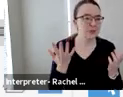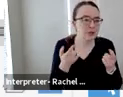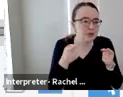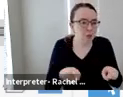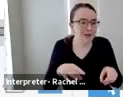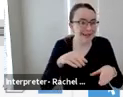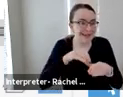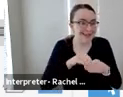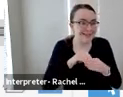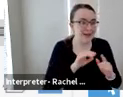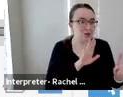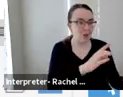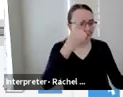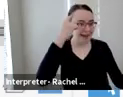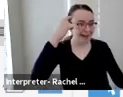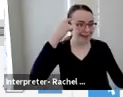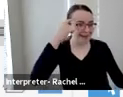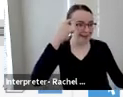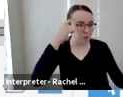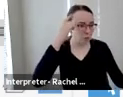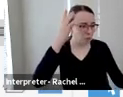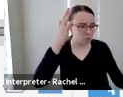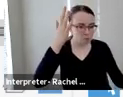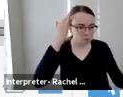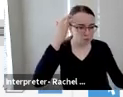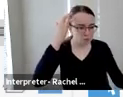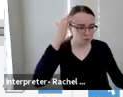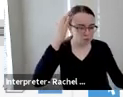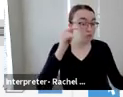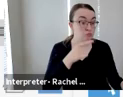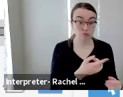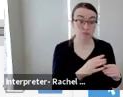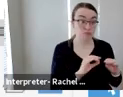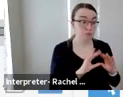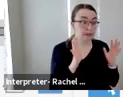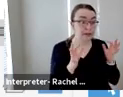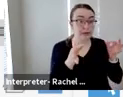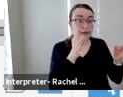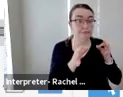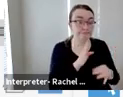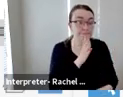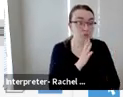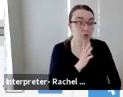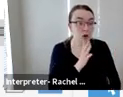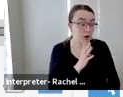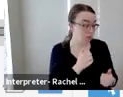your mind, right? So you do a nice job talking through, but